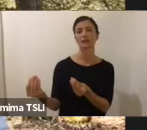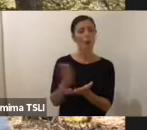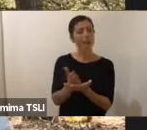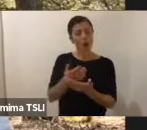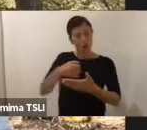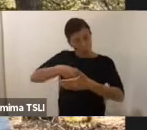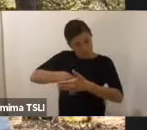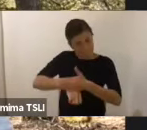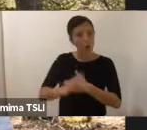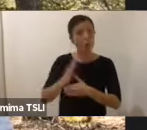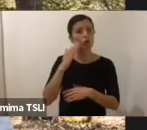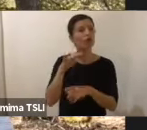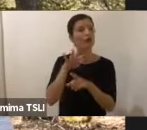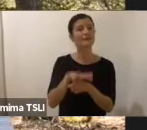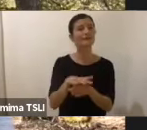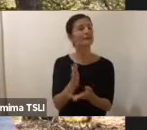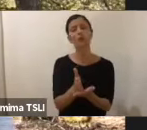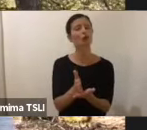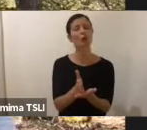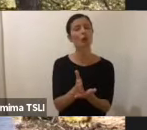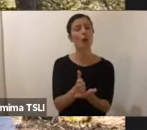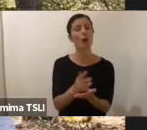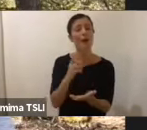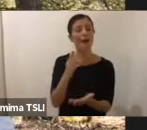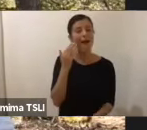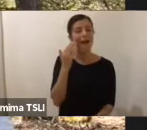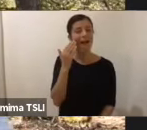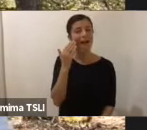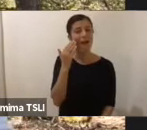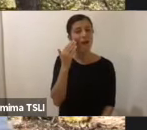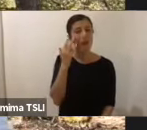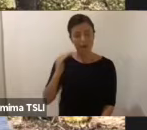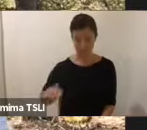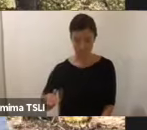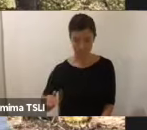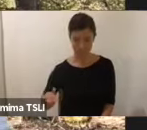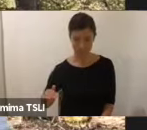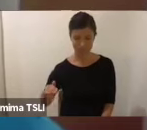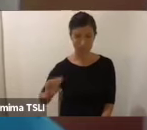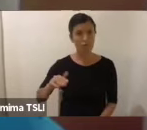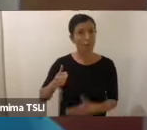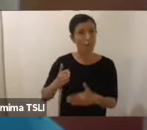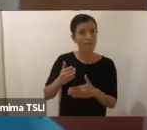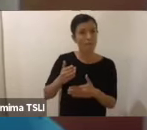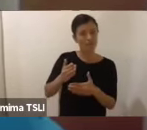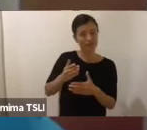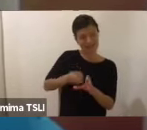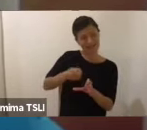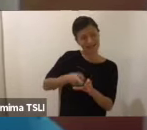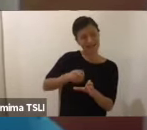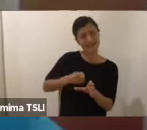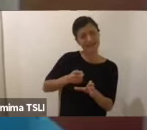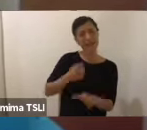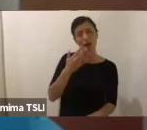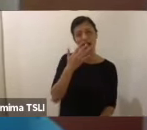being reinforced at every level from early age that's all thank you one other person who might